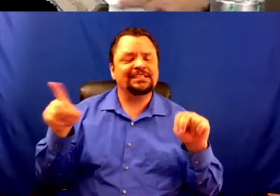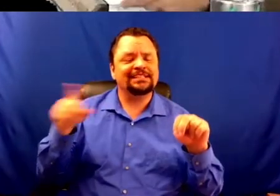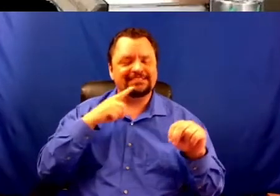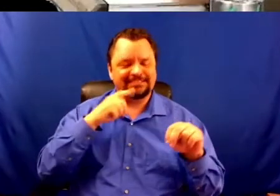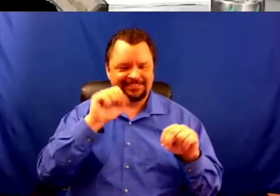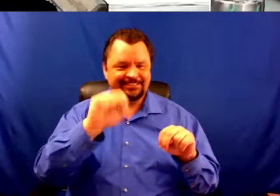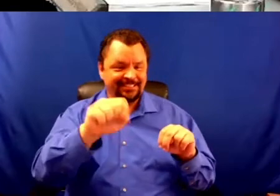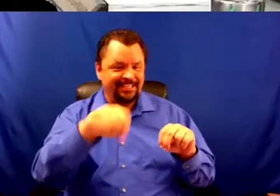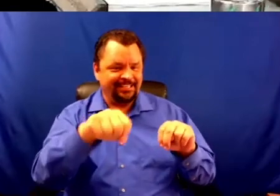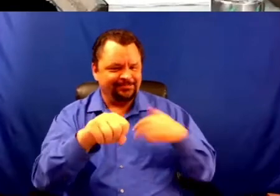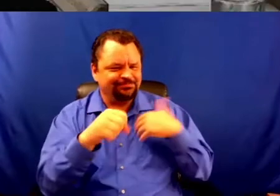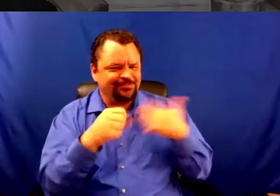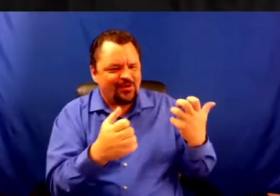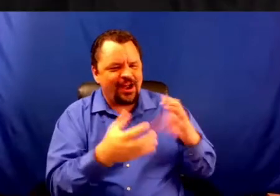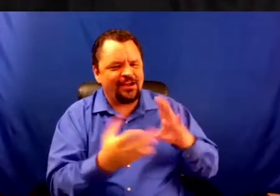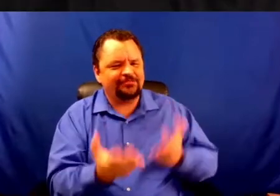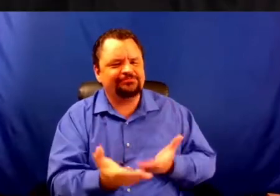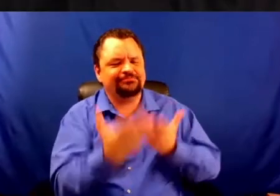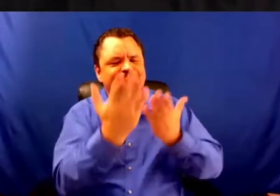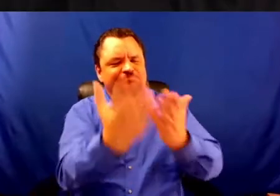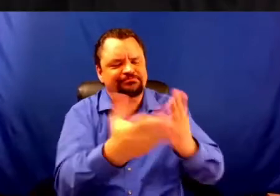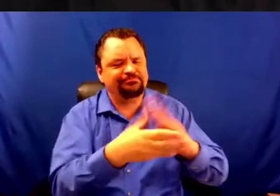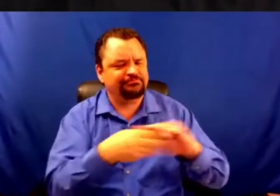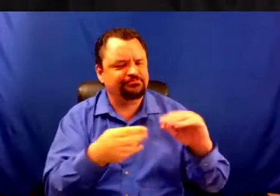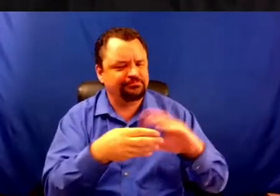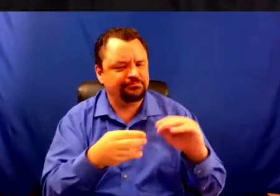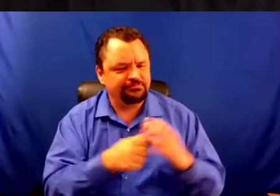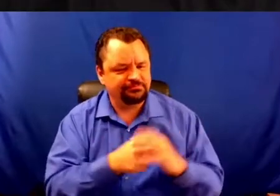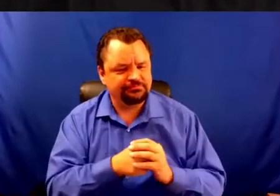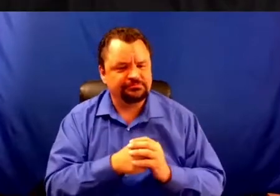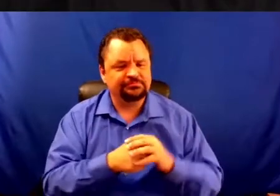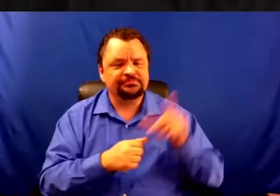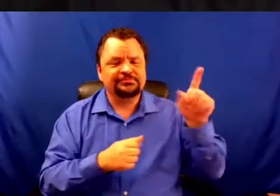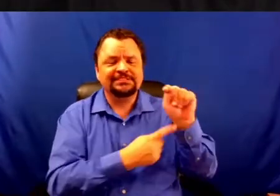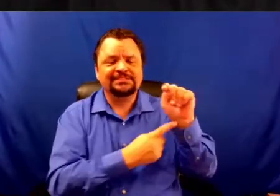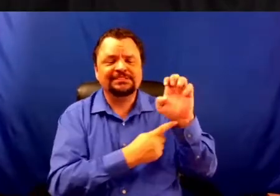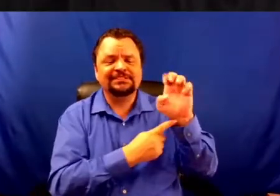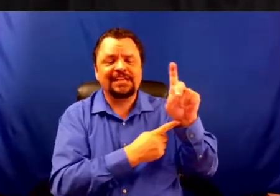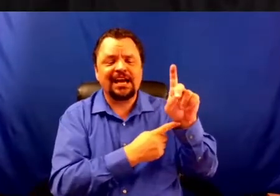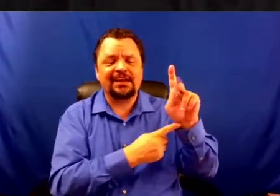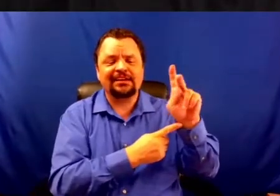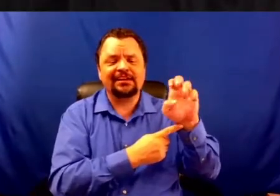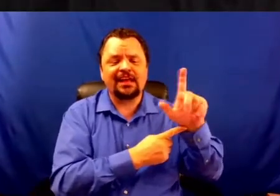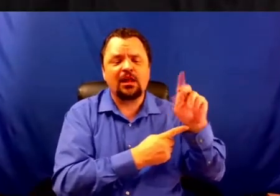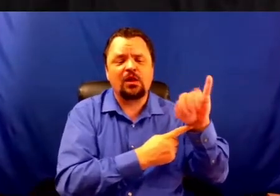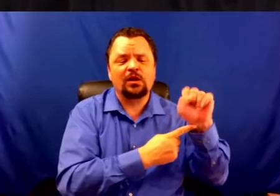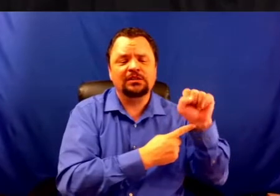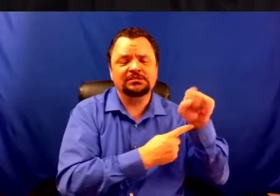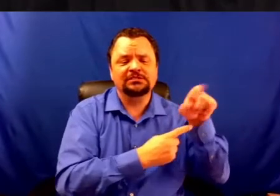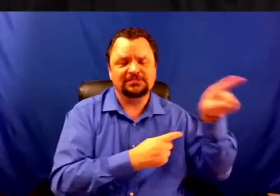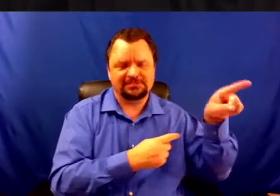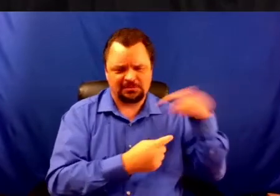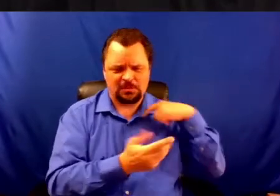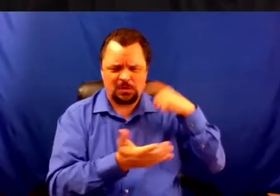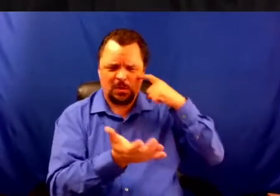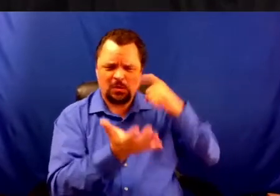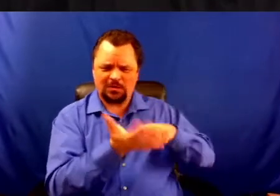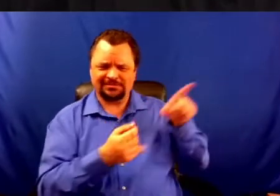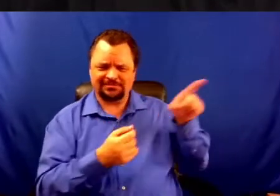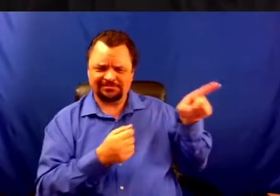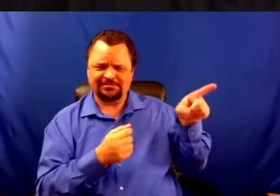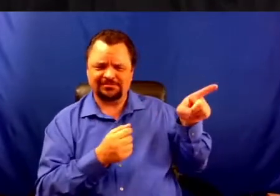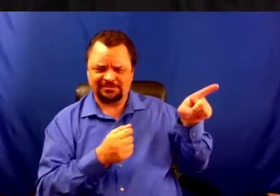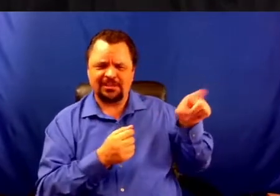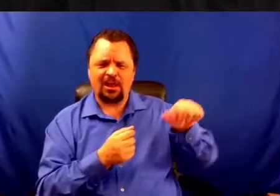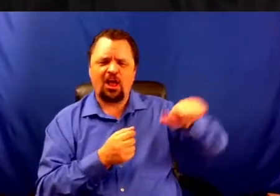like to propose, if it's okay with Ted Colas, that we recognize him at another meeting.